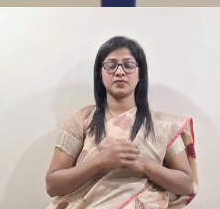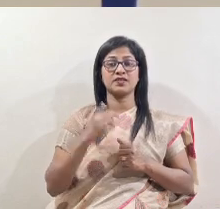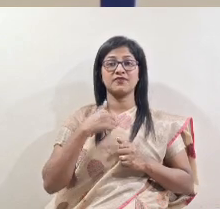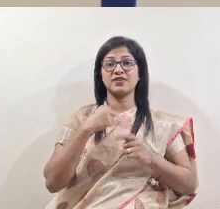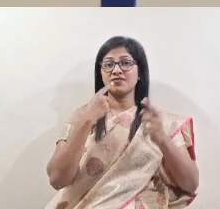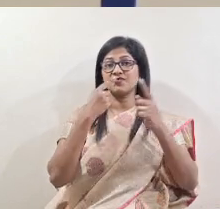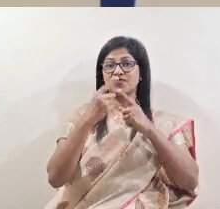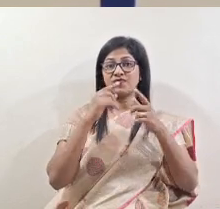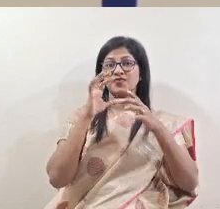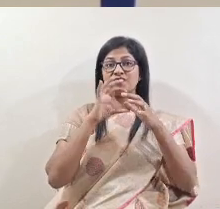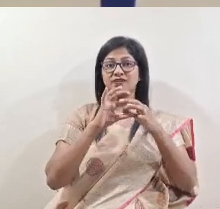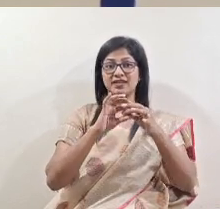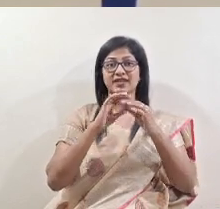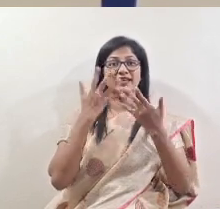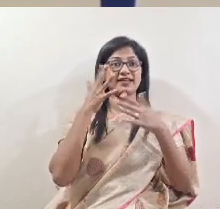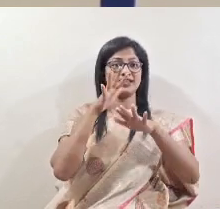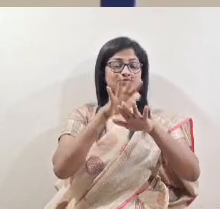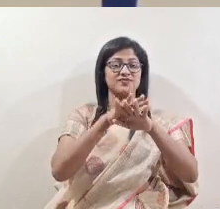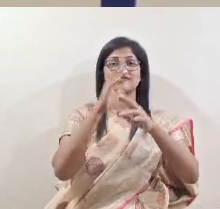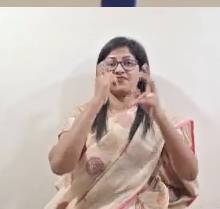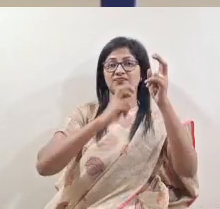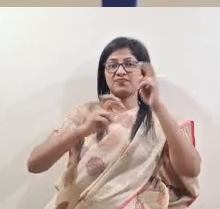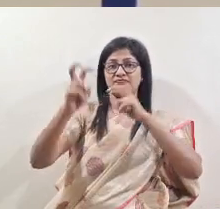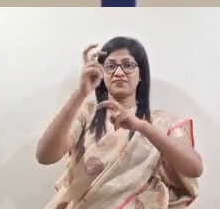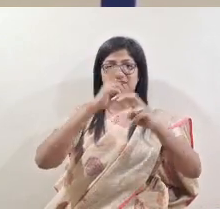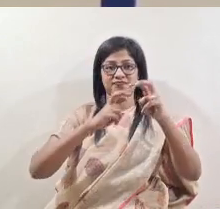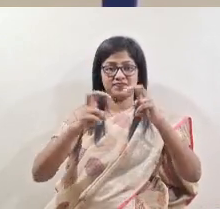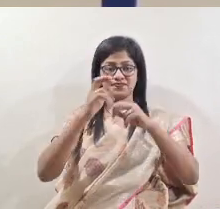When we talk about the inclusive mobility,